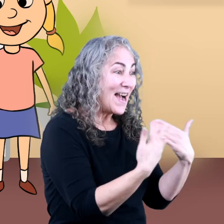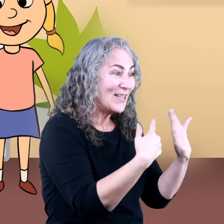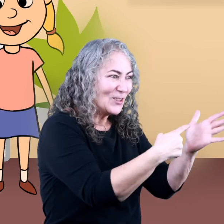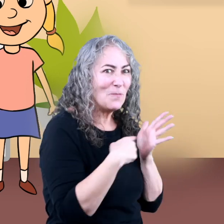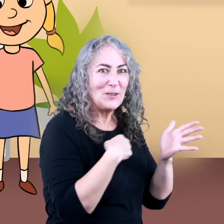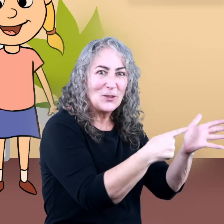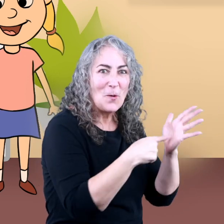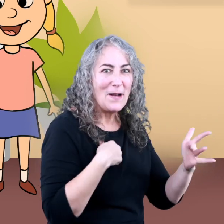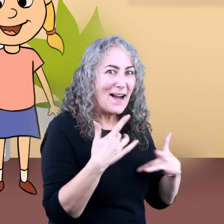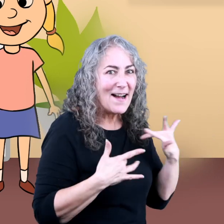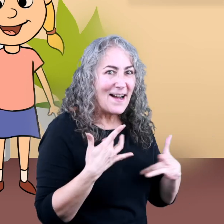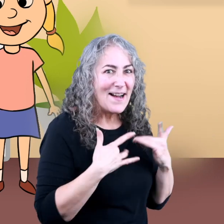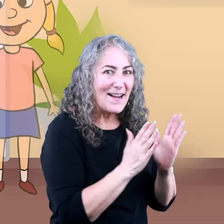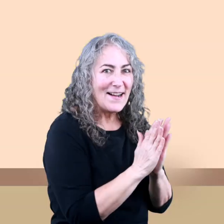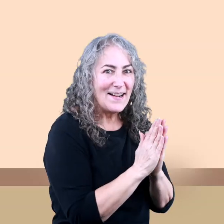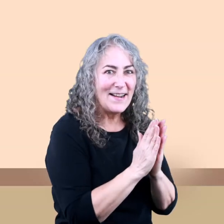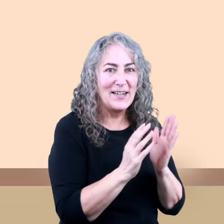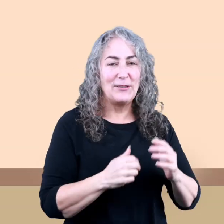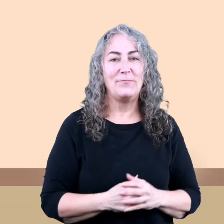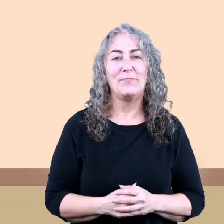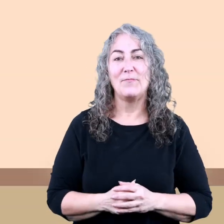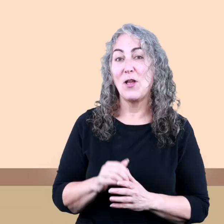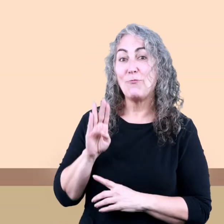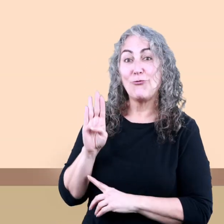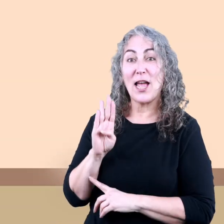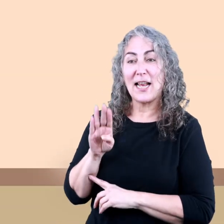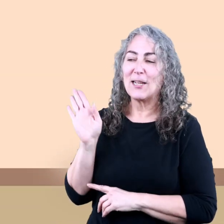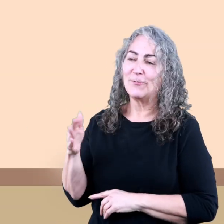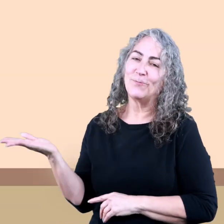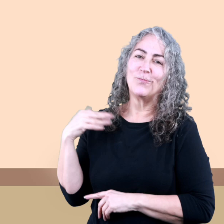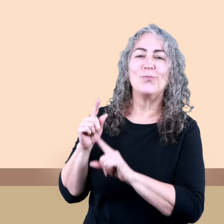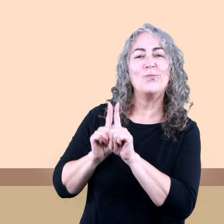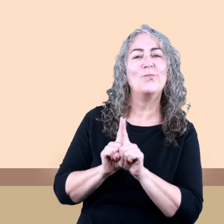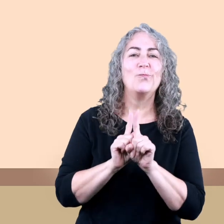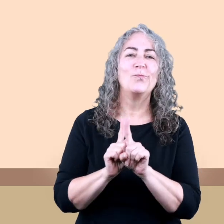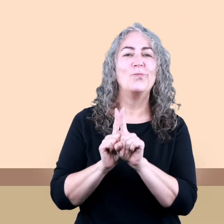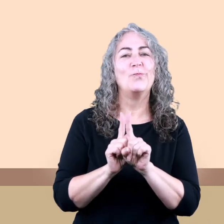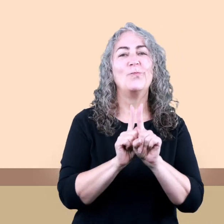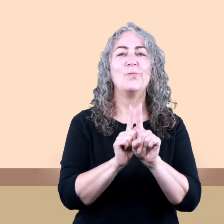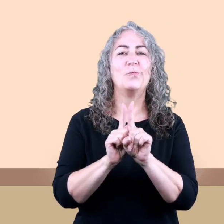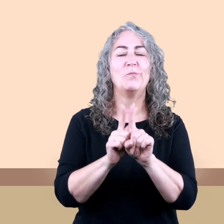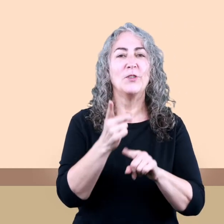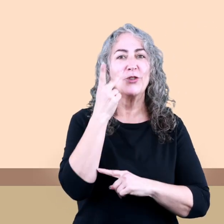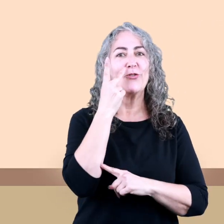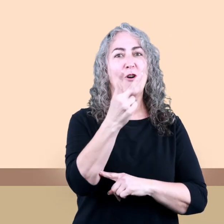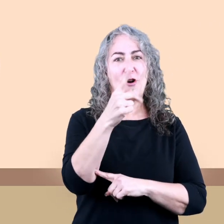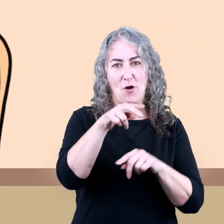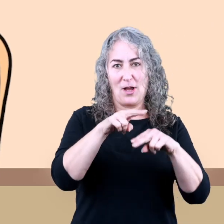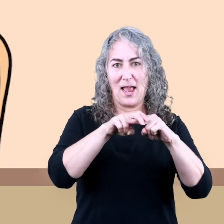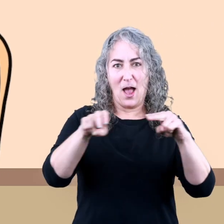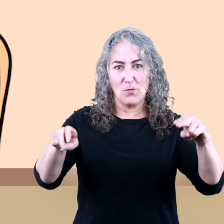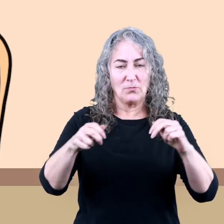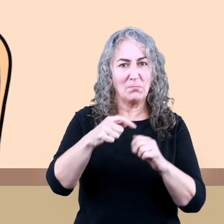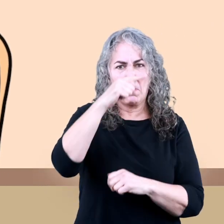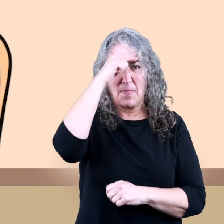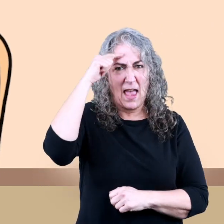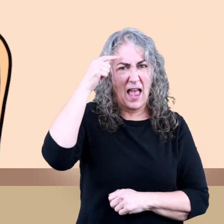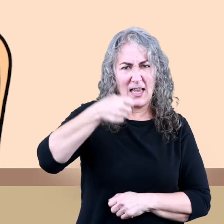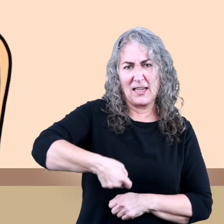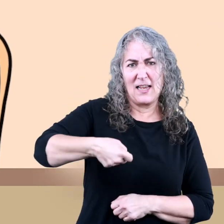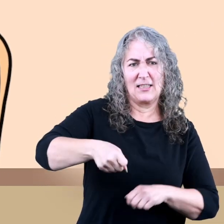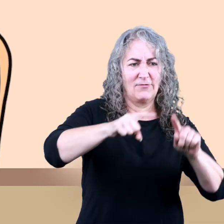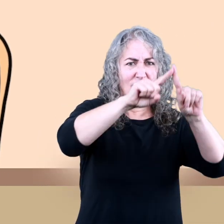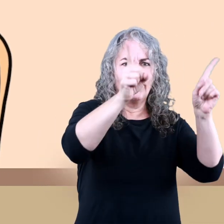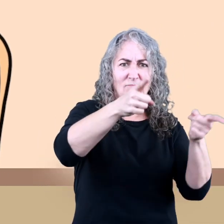said excitedly. Bradley led Mandy to the den. There, sitting on the couch, was a big